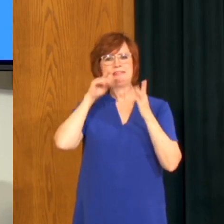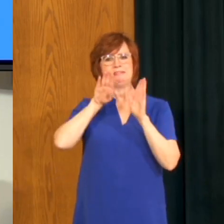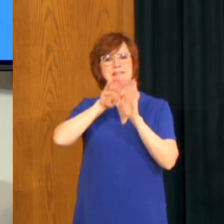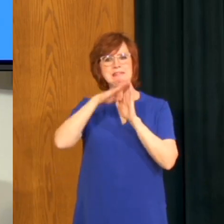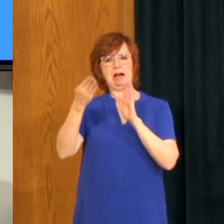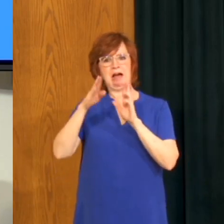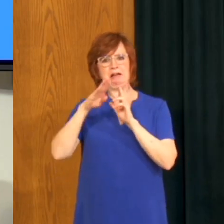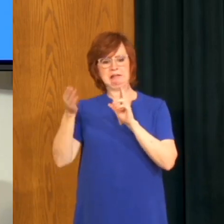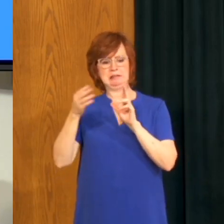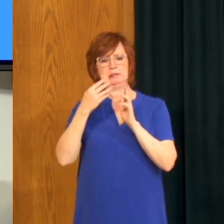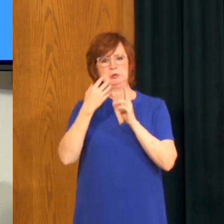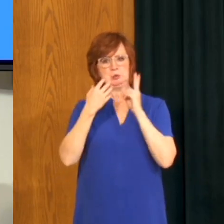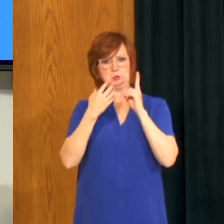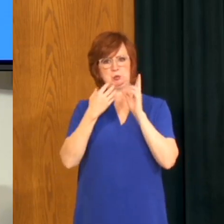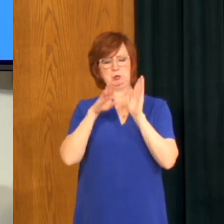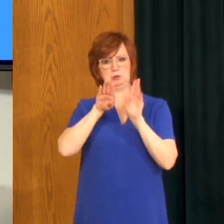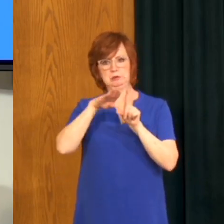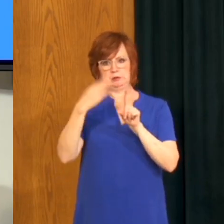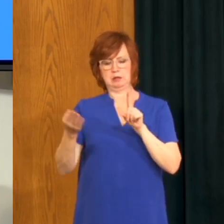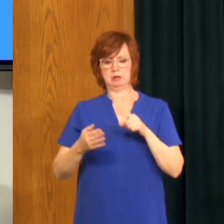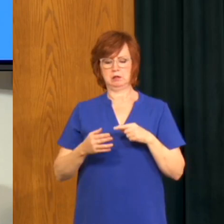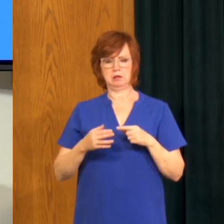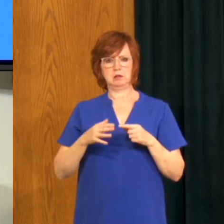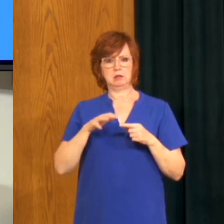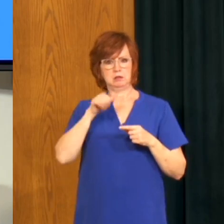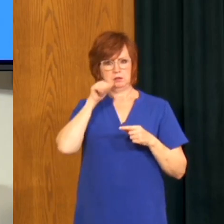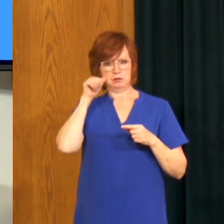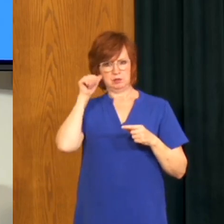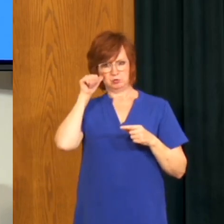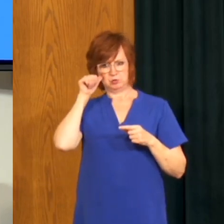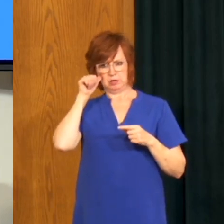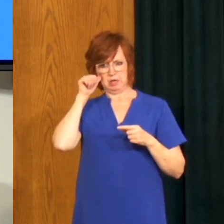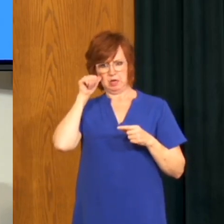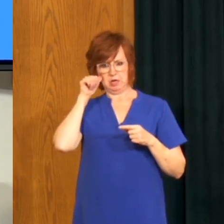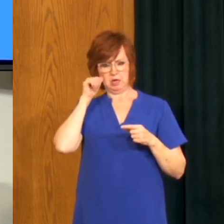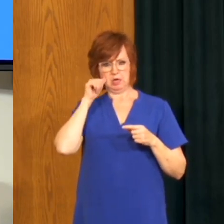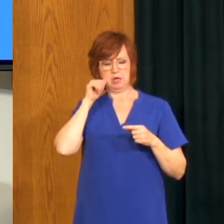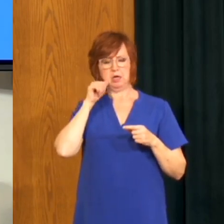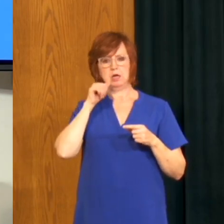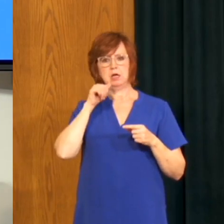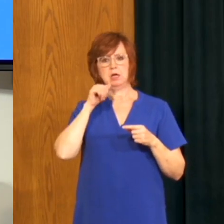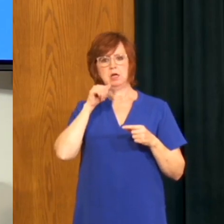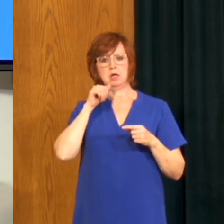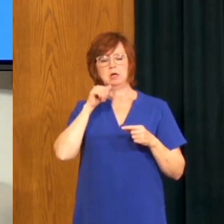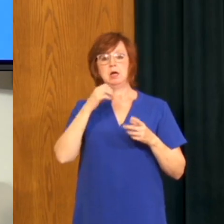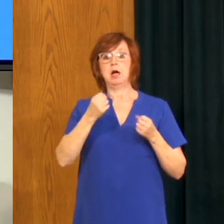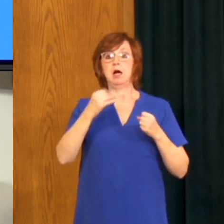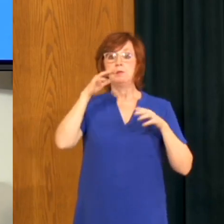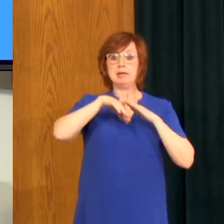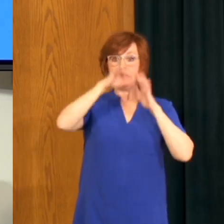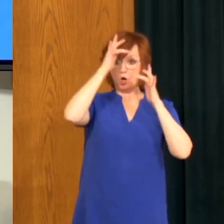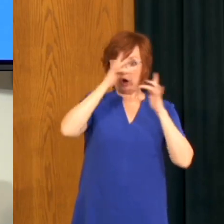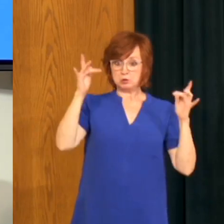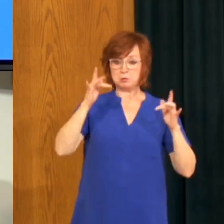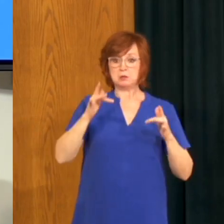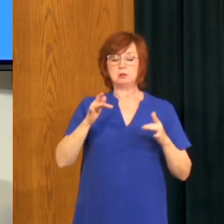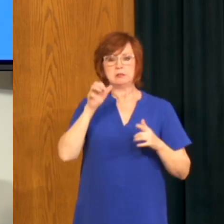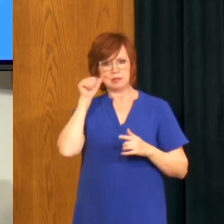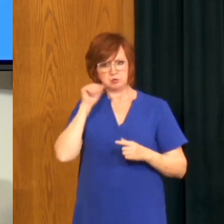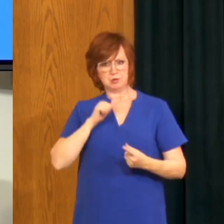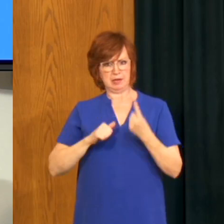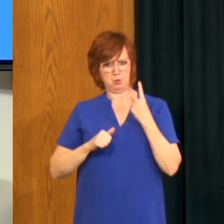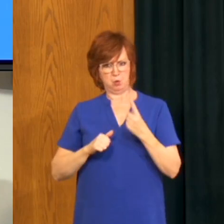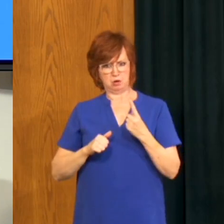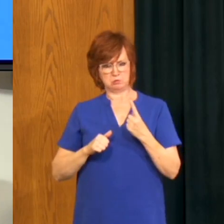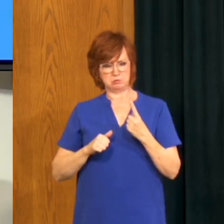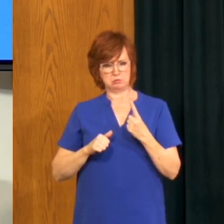today we're only reporting 1 person in hospital. I'm wondering what details you can offer about the circumstances of these 2 deaths, whether